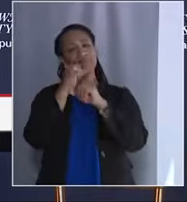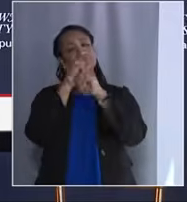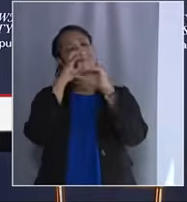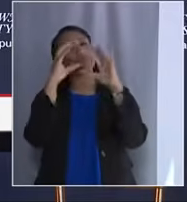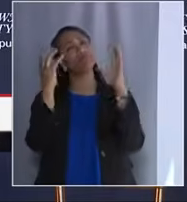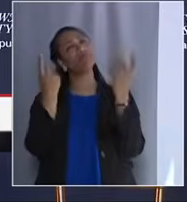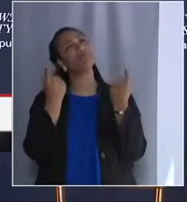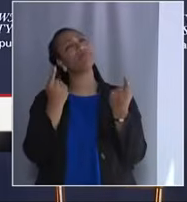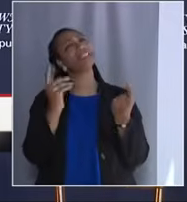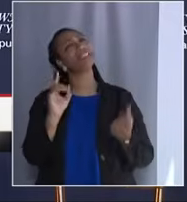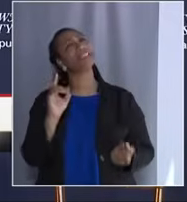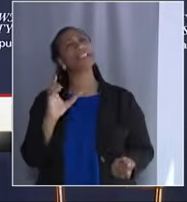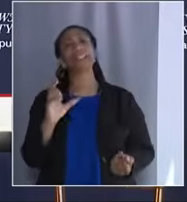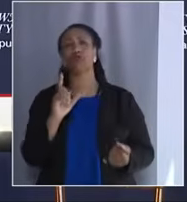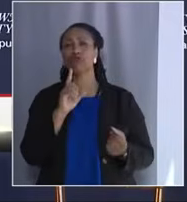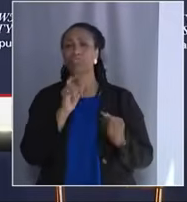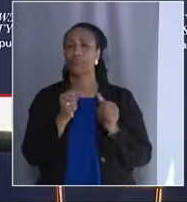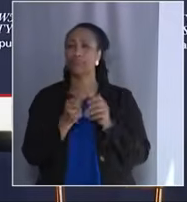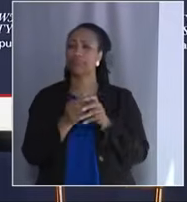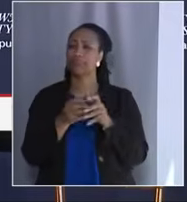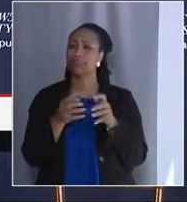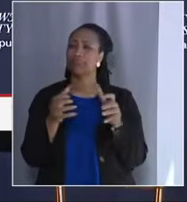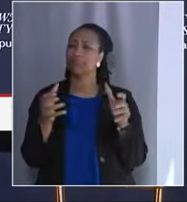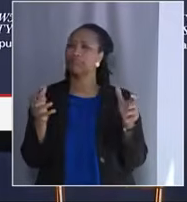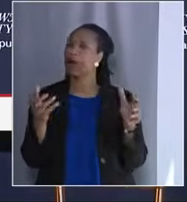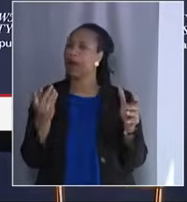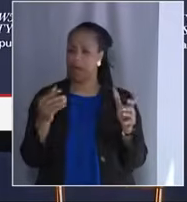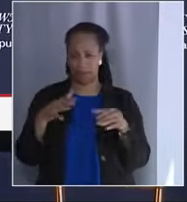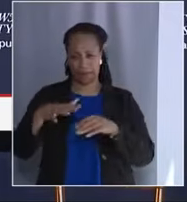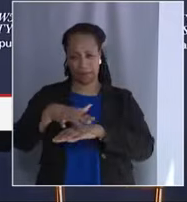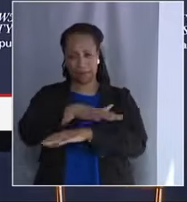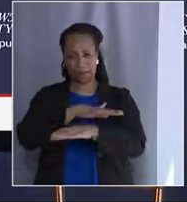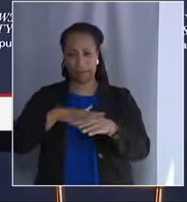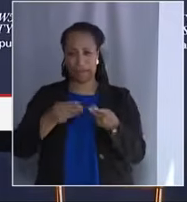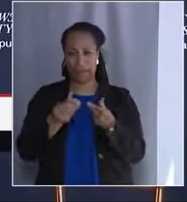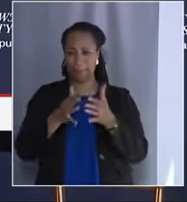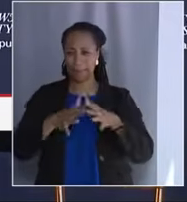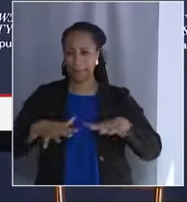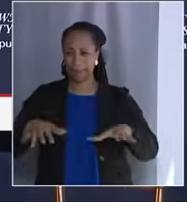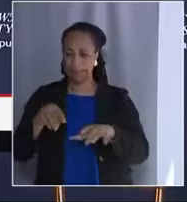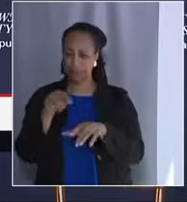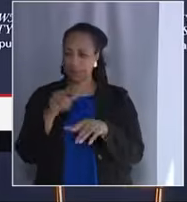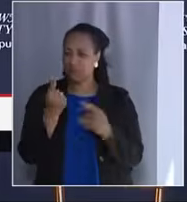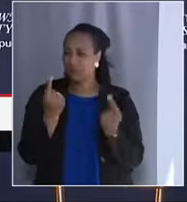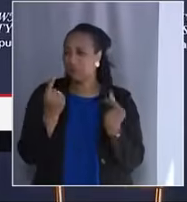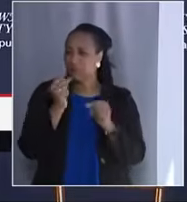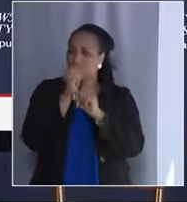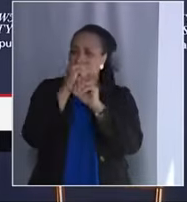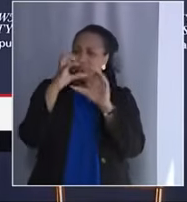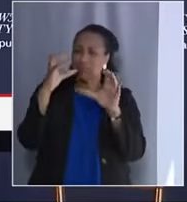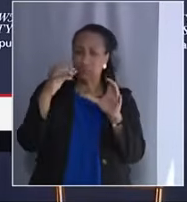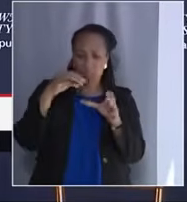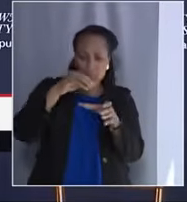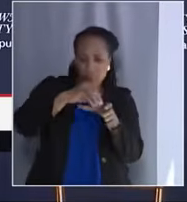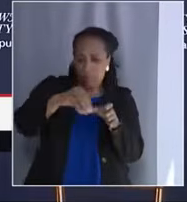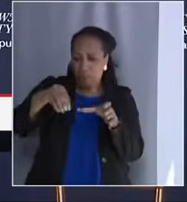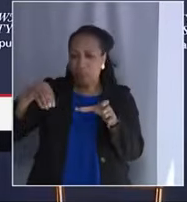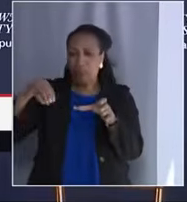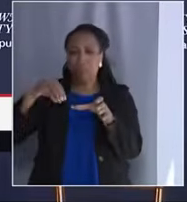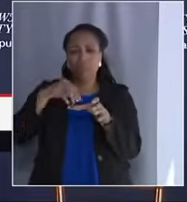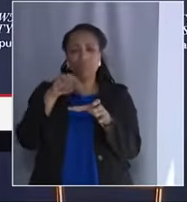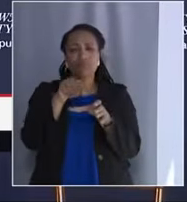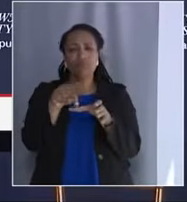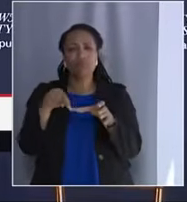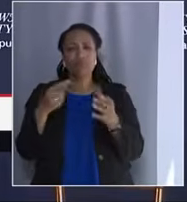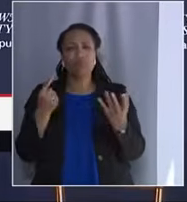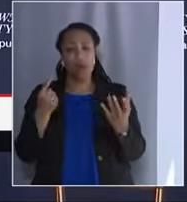this Capitol campus creates, Georgetown laid out a vision many years ago, and the people behind me here, so